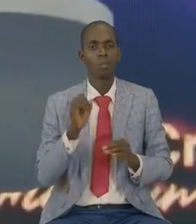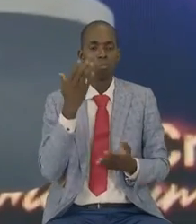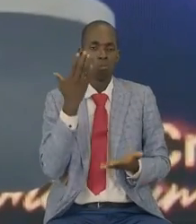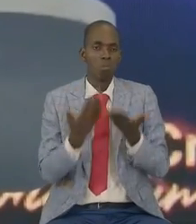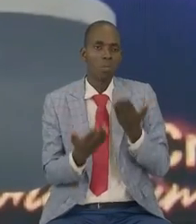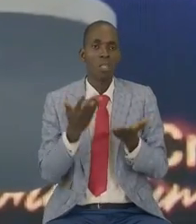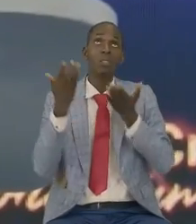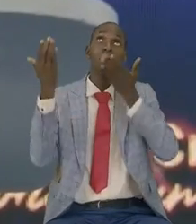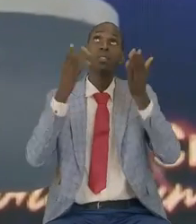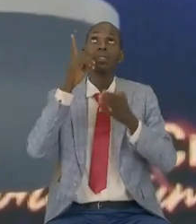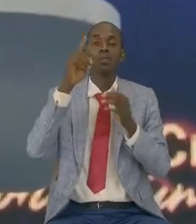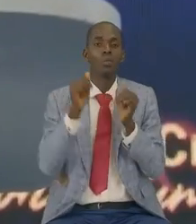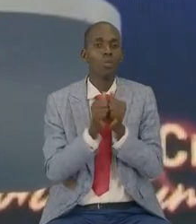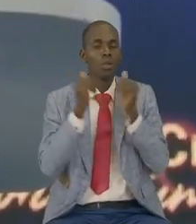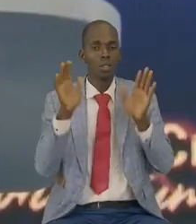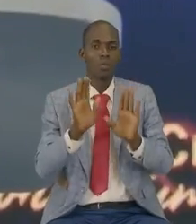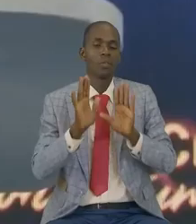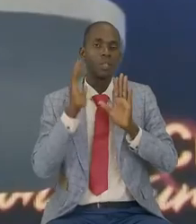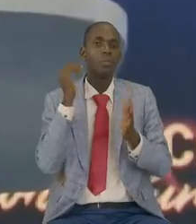him without fear.